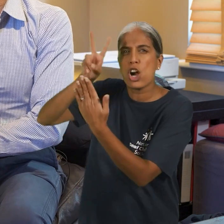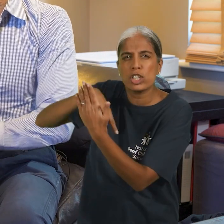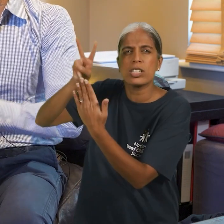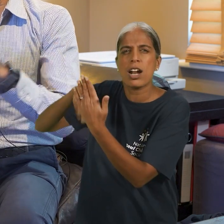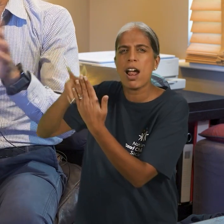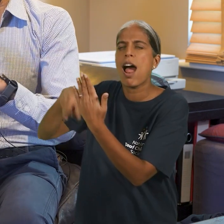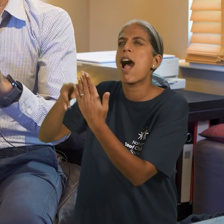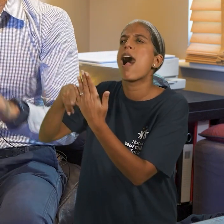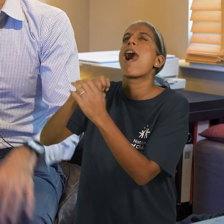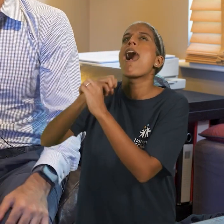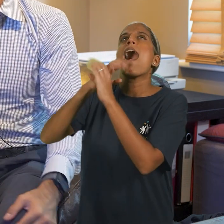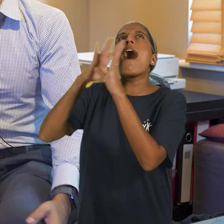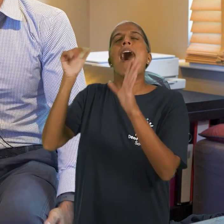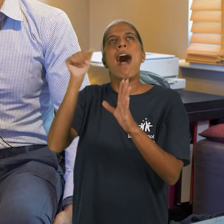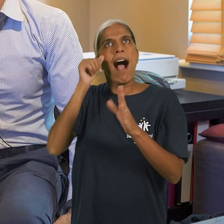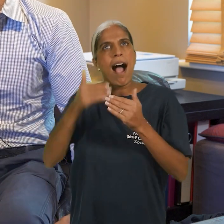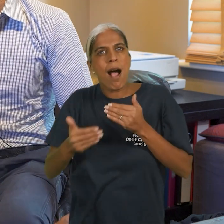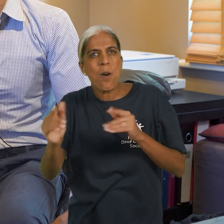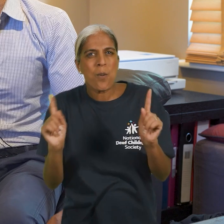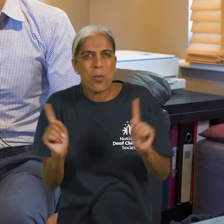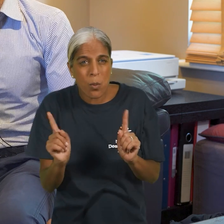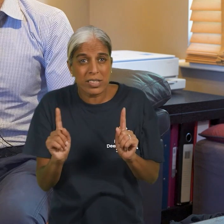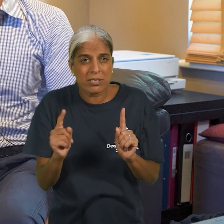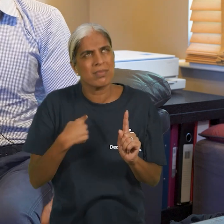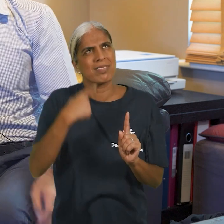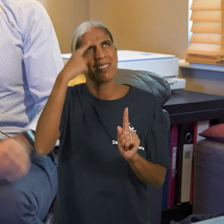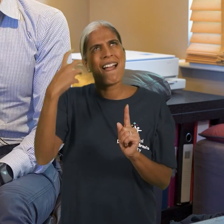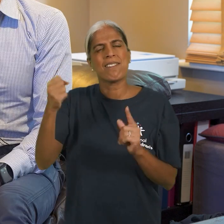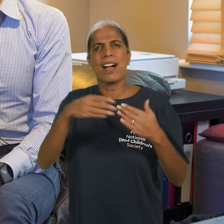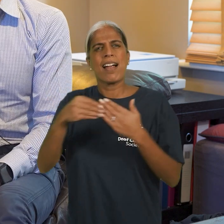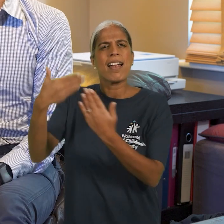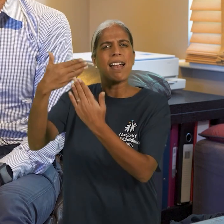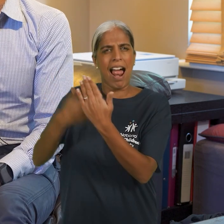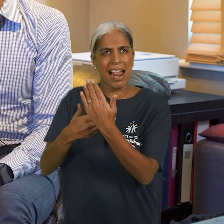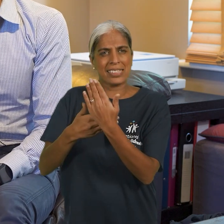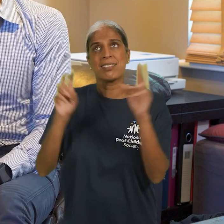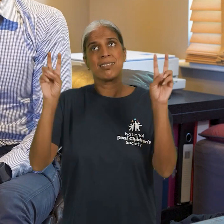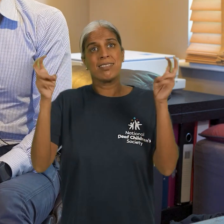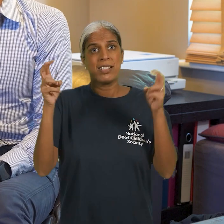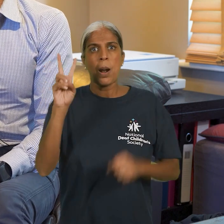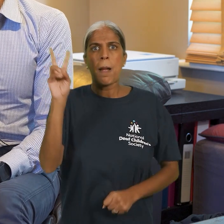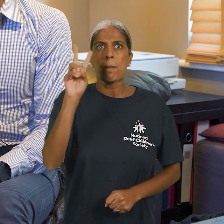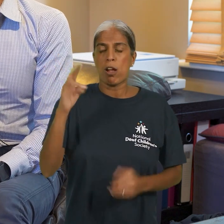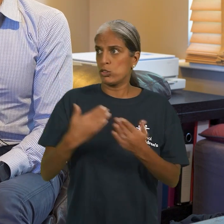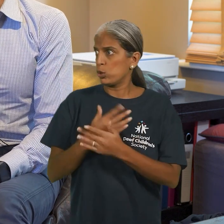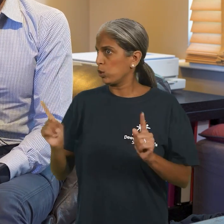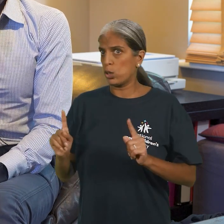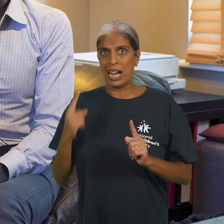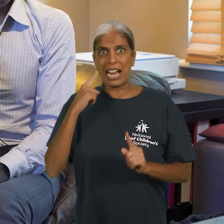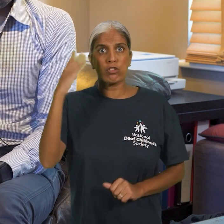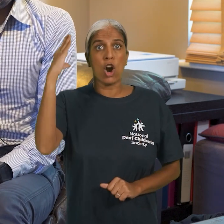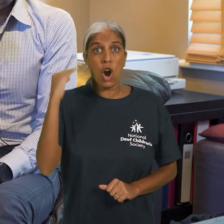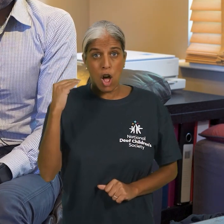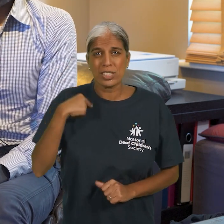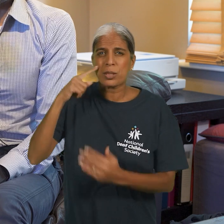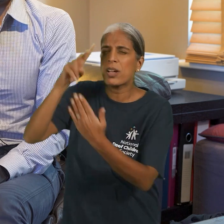website, looking at different things, what could be expected. I think there was a guide, parents new to hearing loss. So I went through that guide, and it